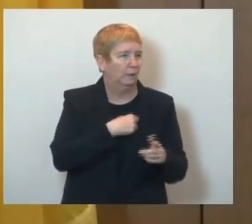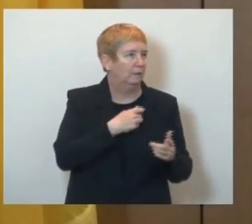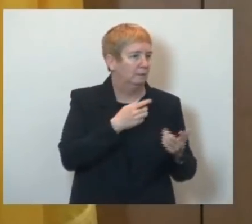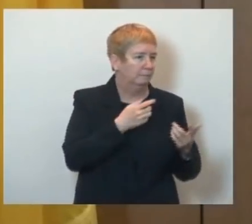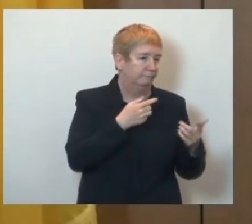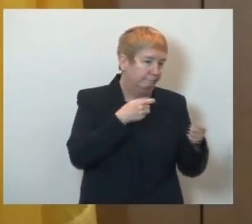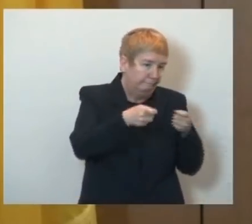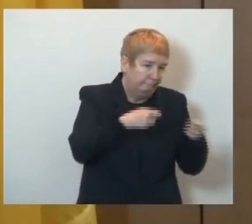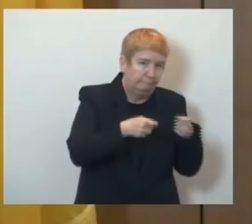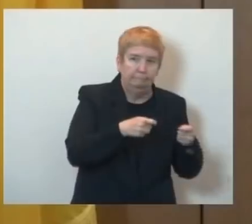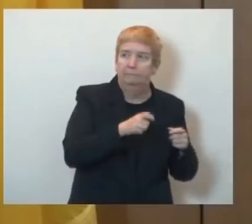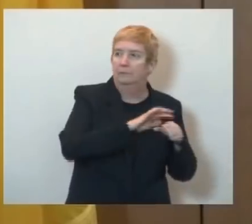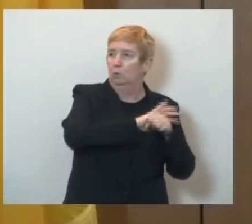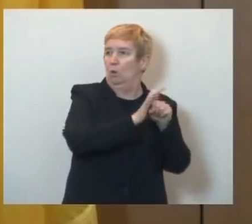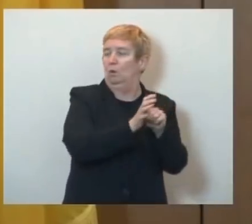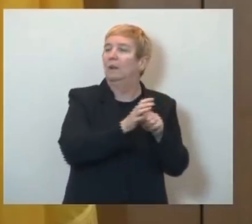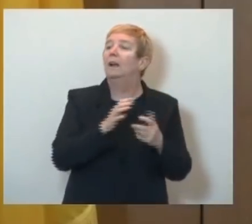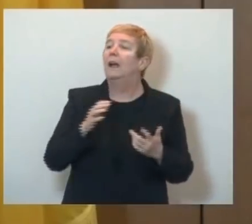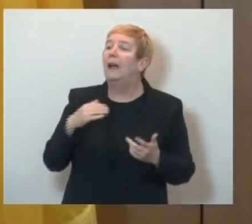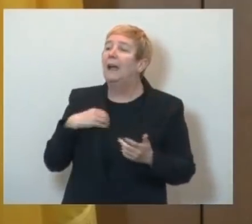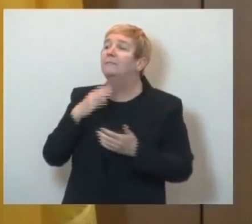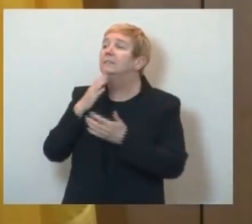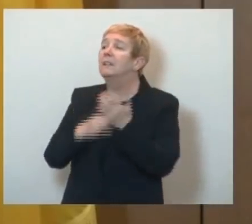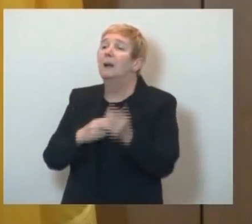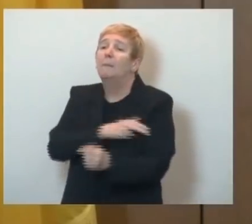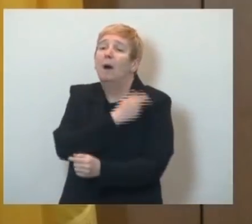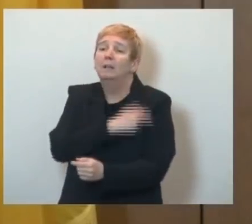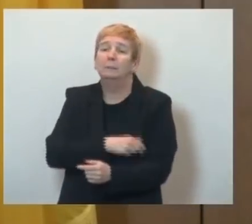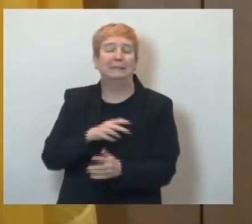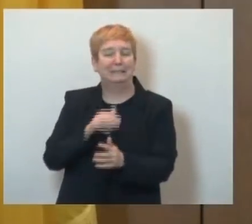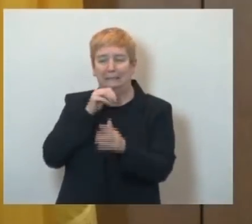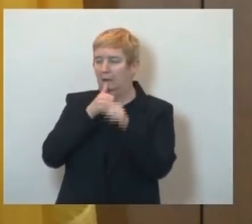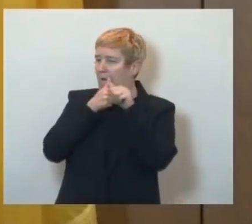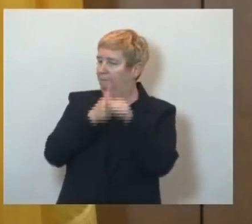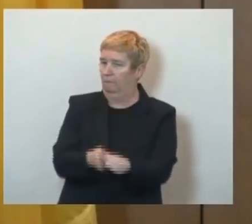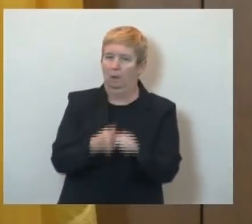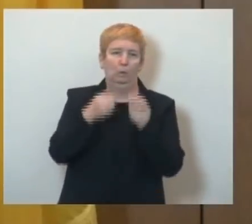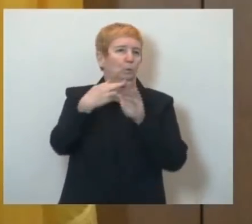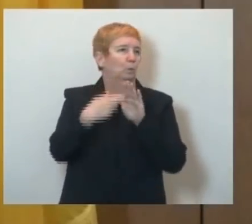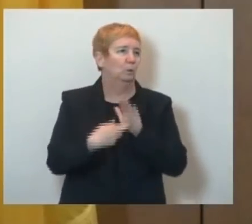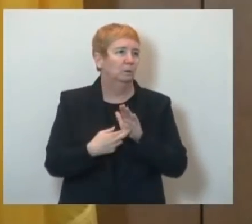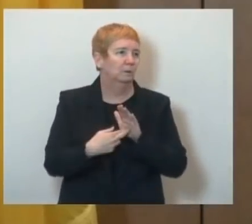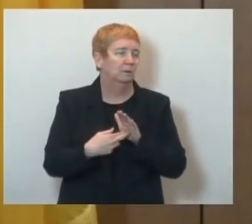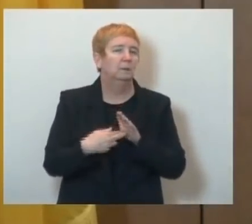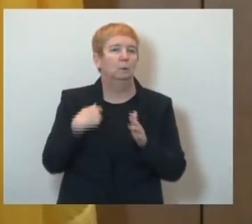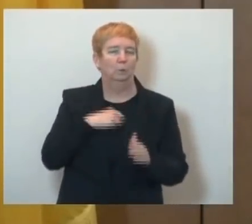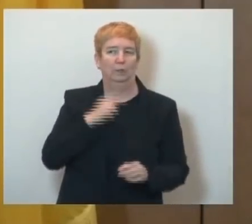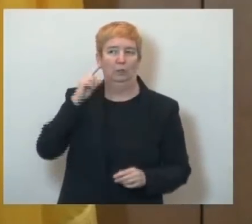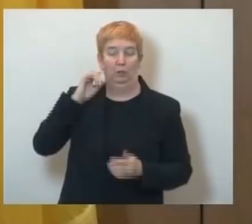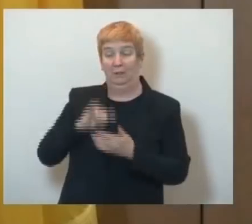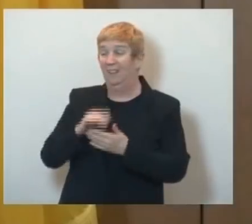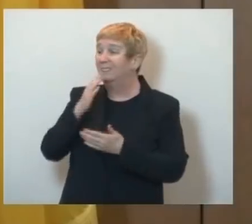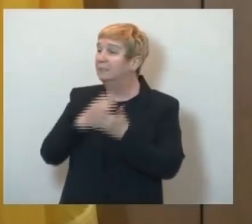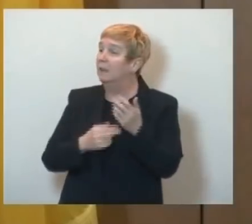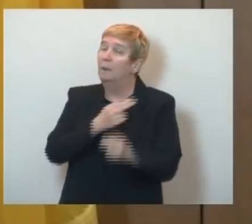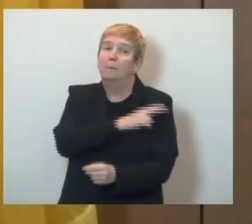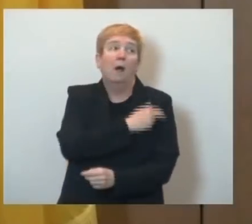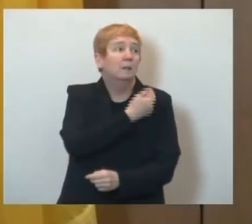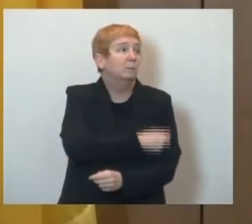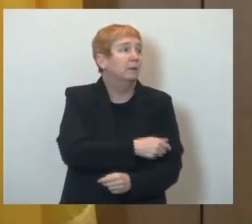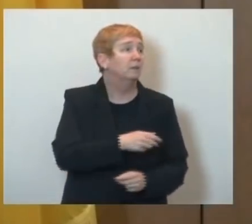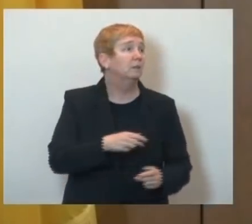And we've got hospitals who have not adhered to the order as we understand it. Some hospitals